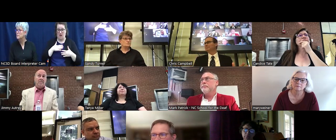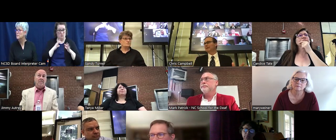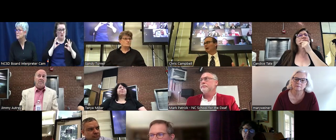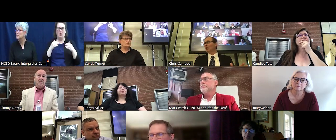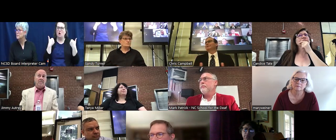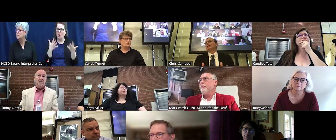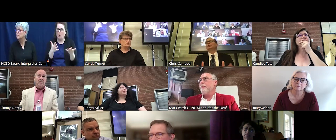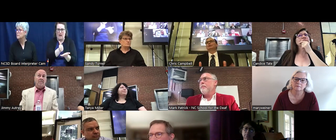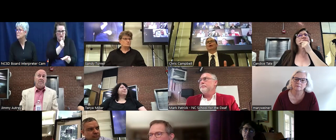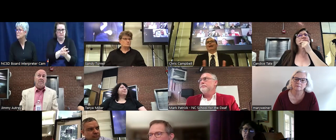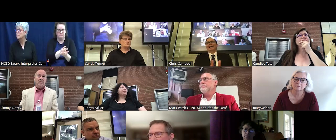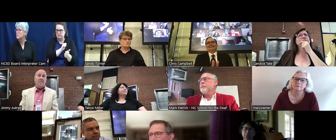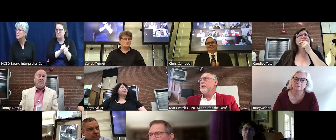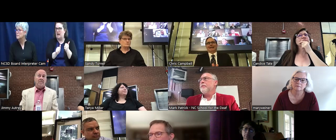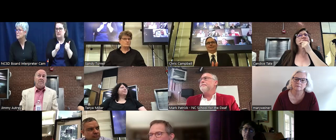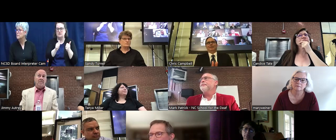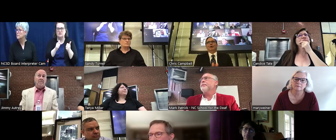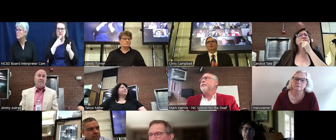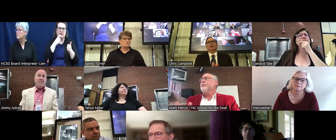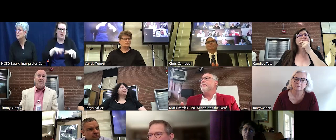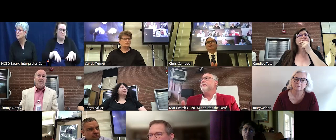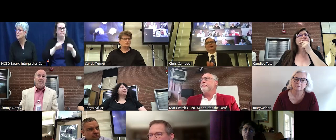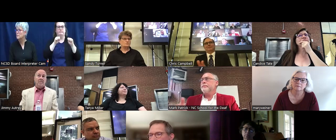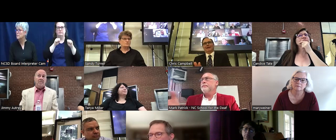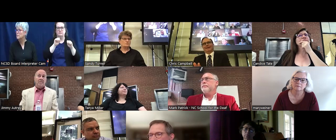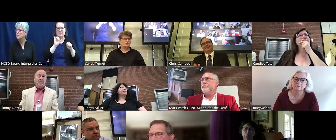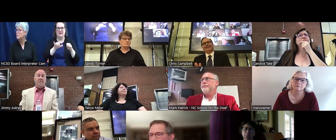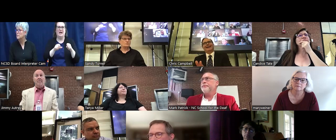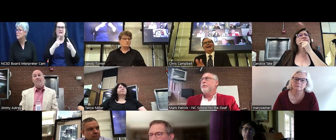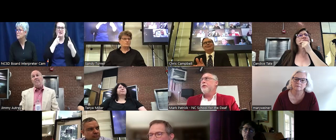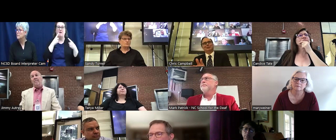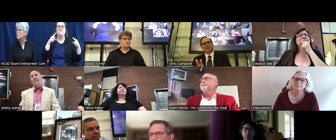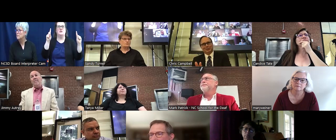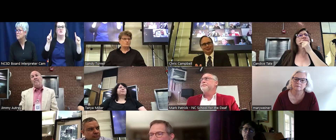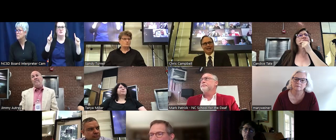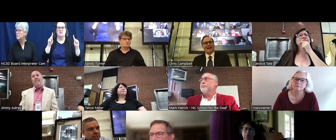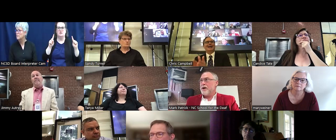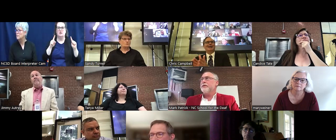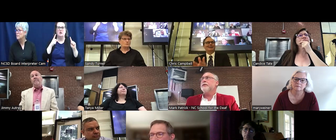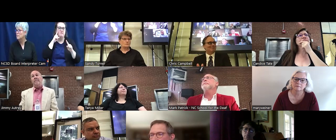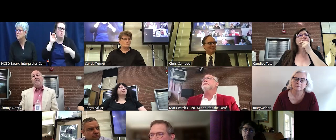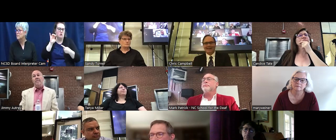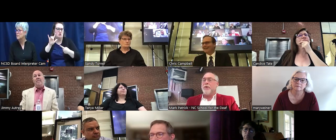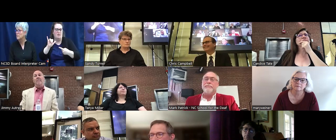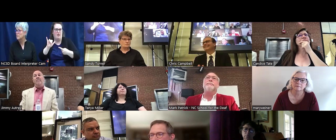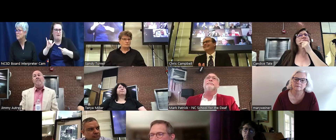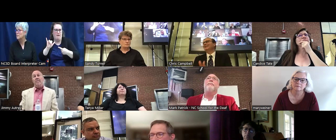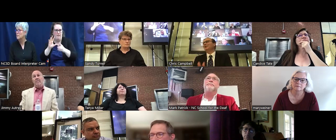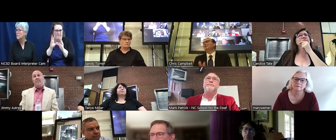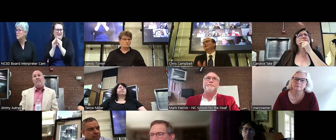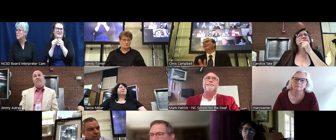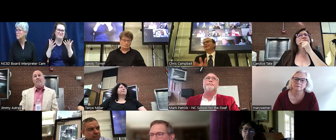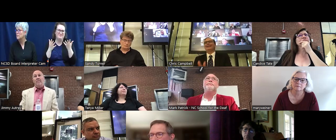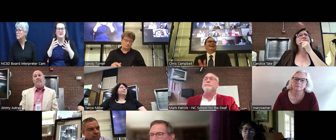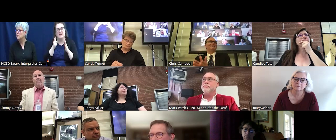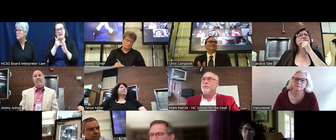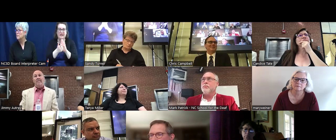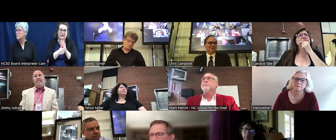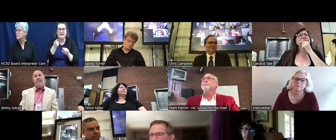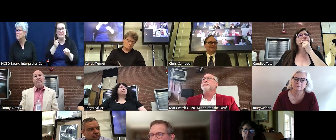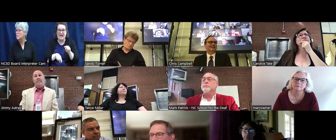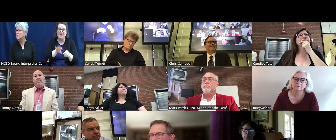it. Or let's just go ahead and say that those will be in effect at your July meeting. Because again, you legally